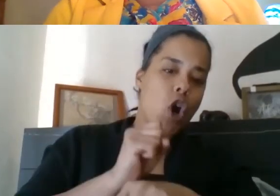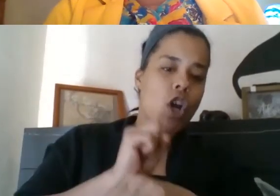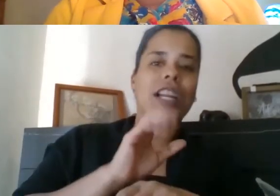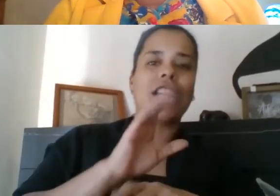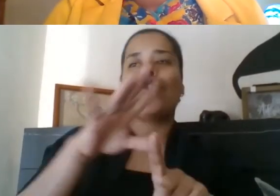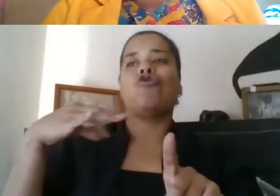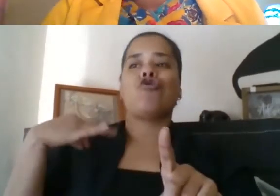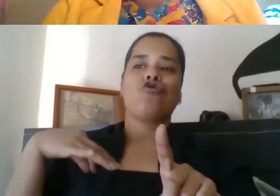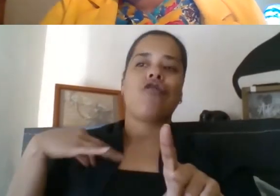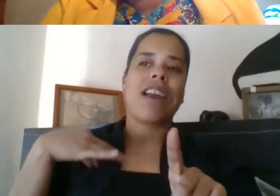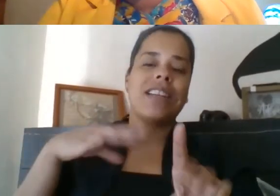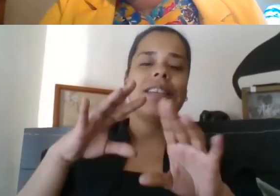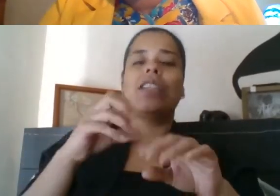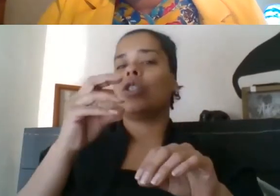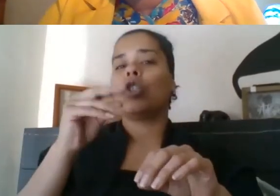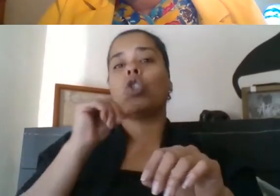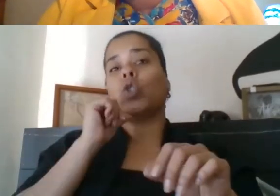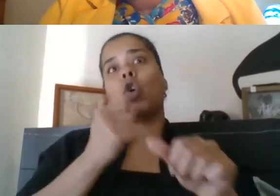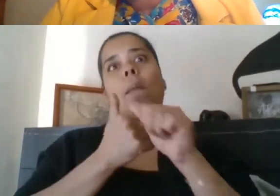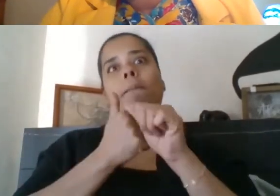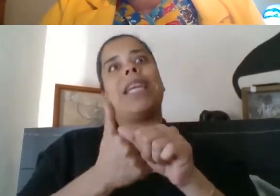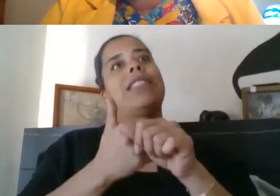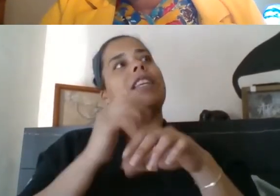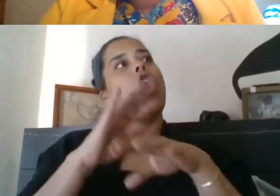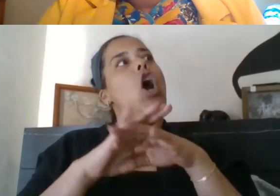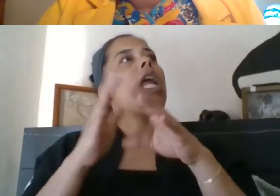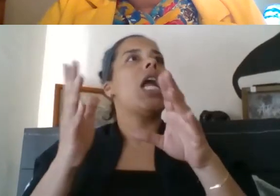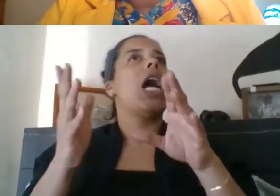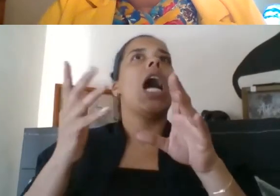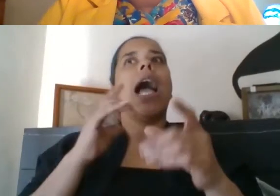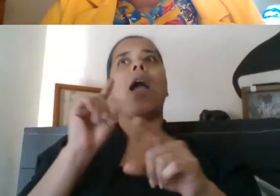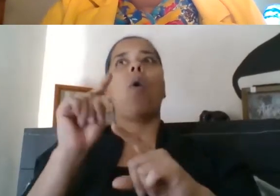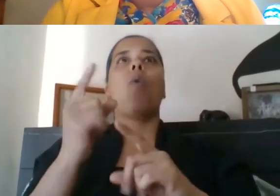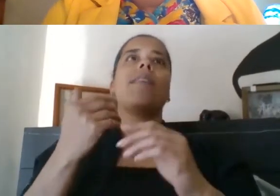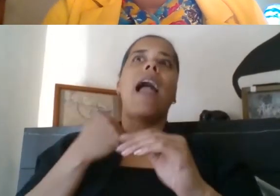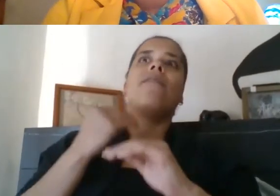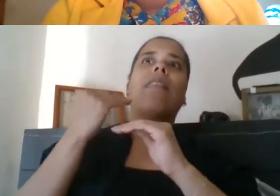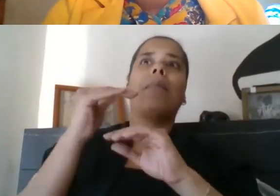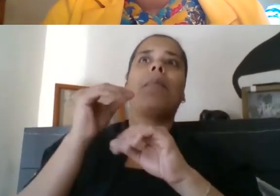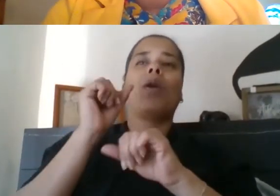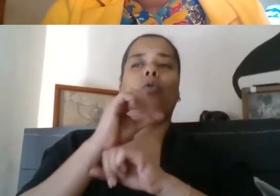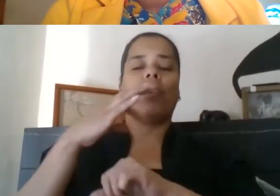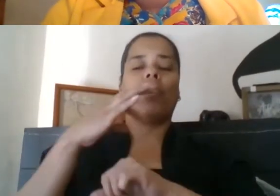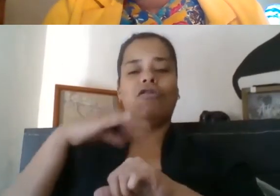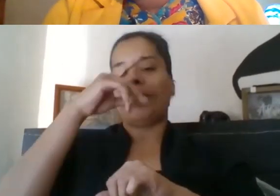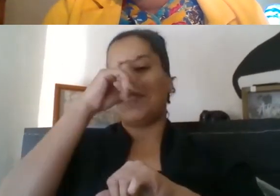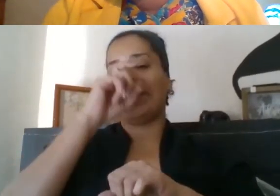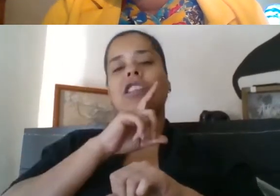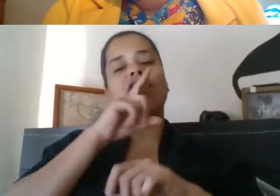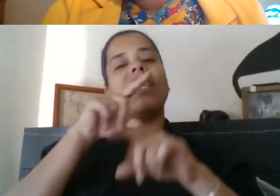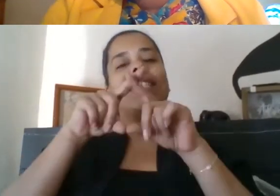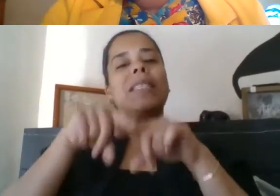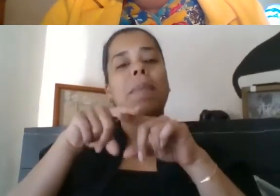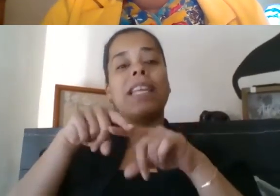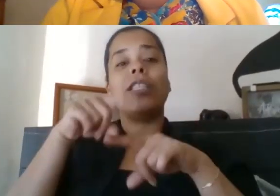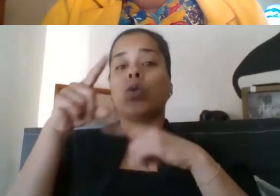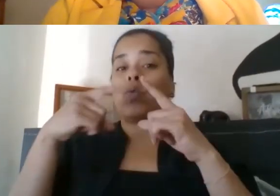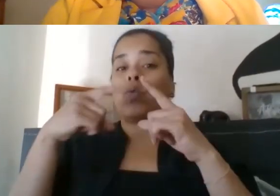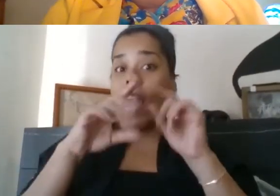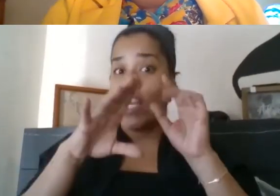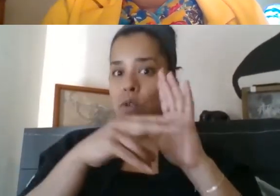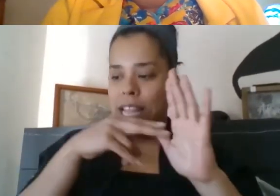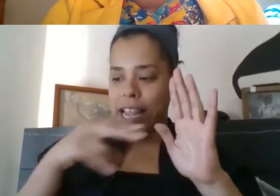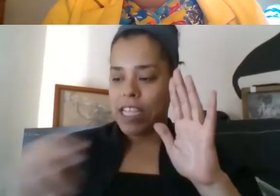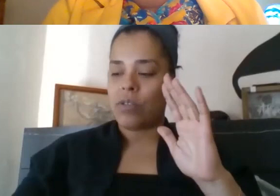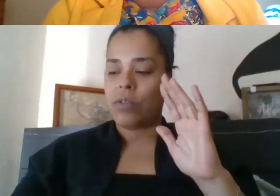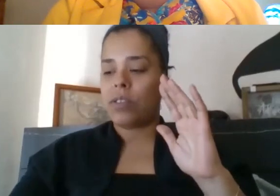base it off of, okay, I only got this amount of work history, because it depends on when you were diagnosed. And